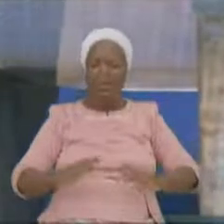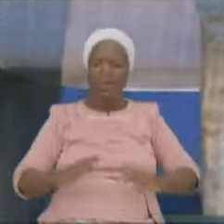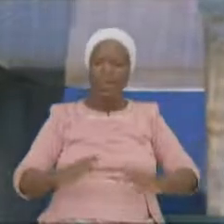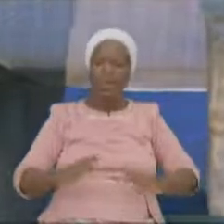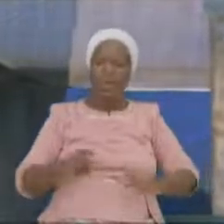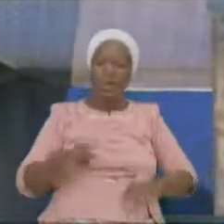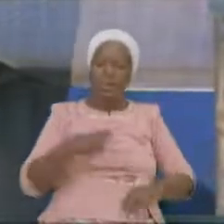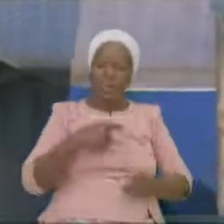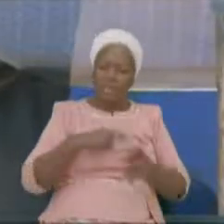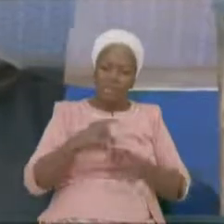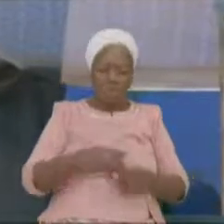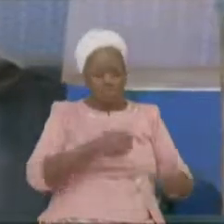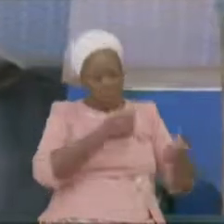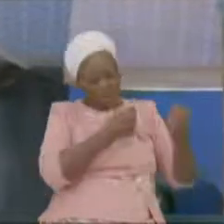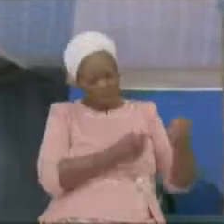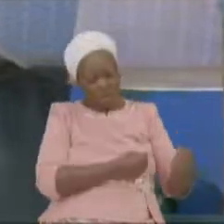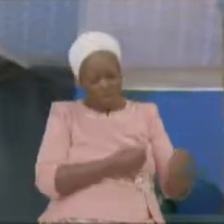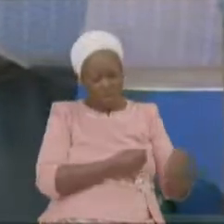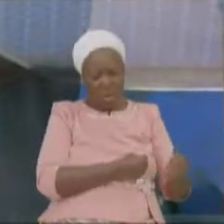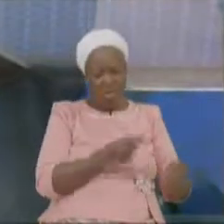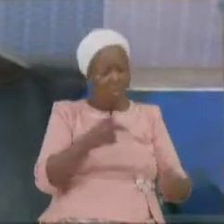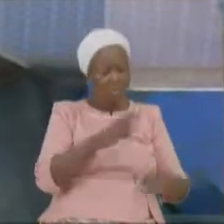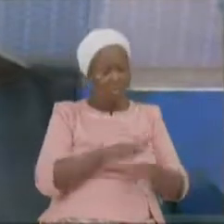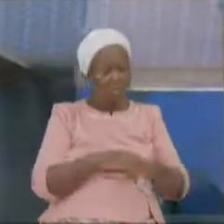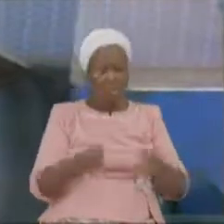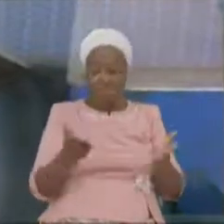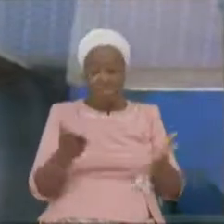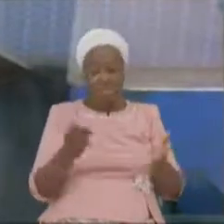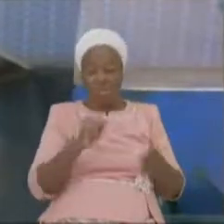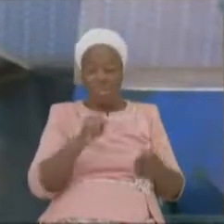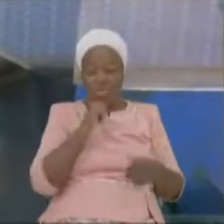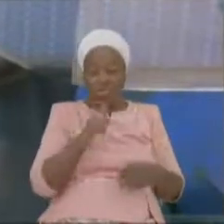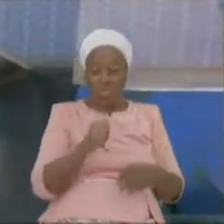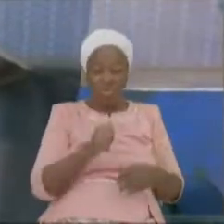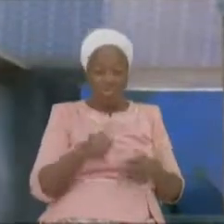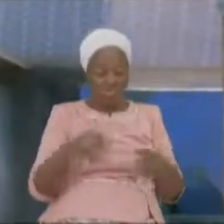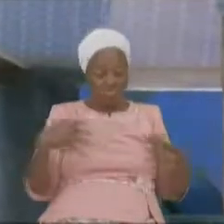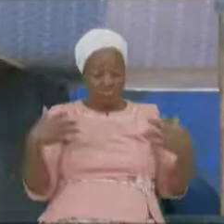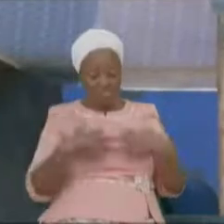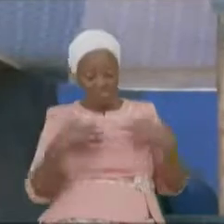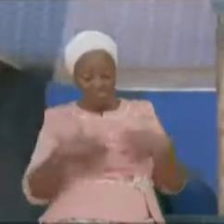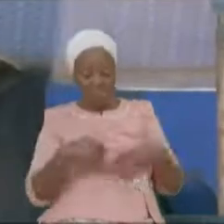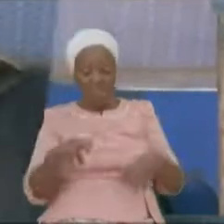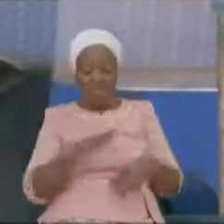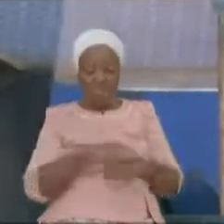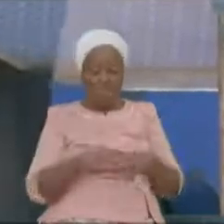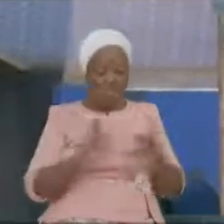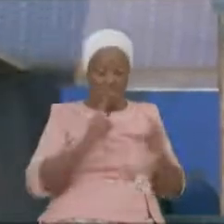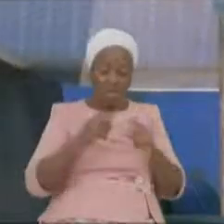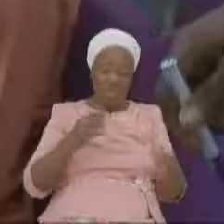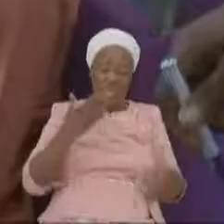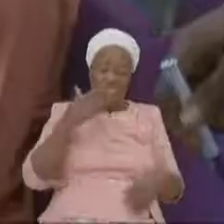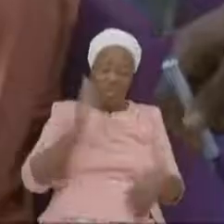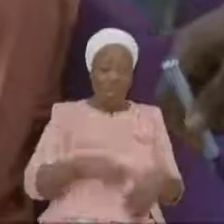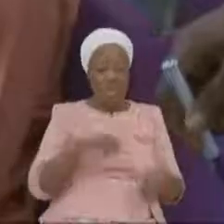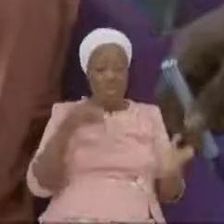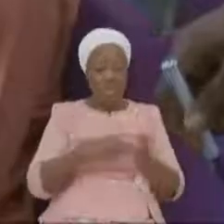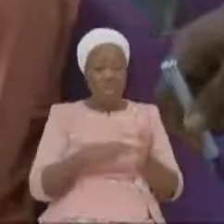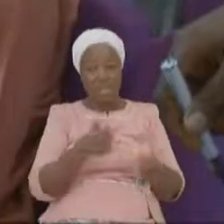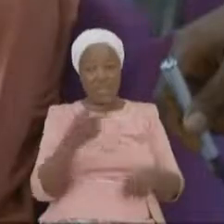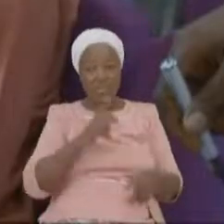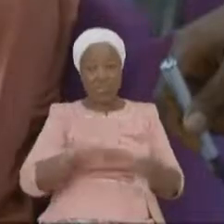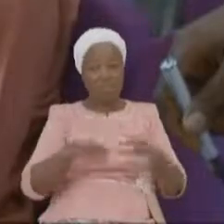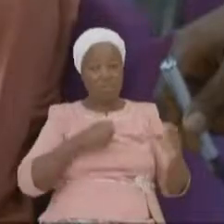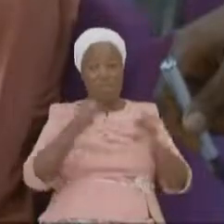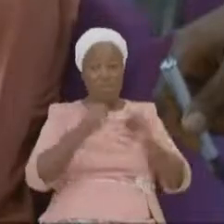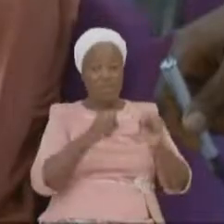you were courageous, you didn't blow up, you didn't criticize anybody, you didn't fight anybody, you